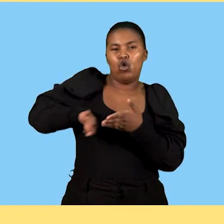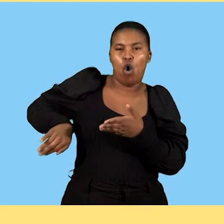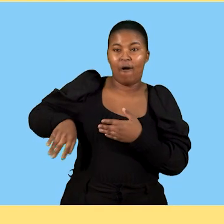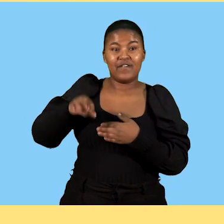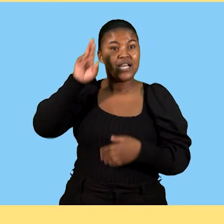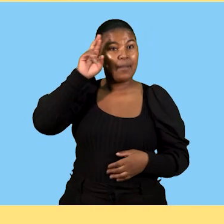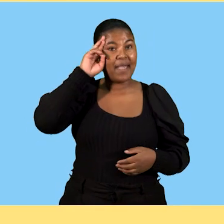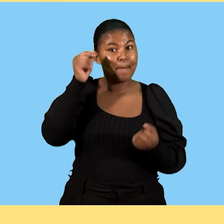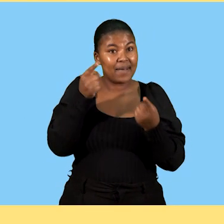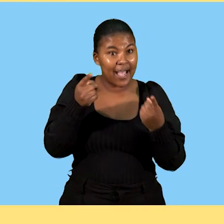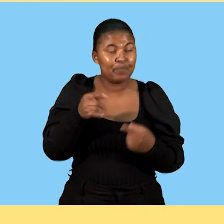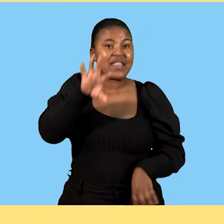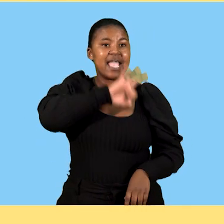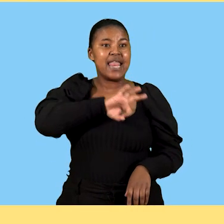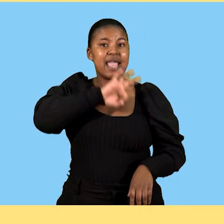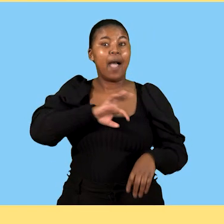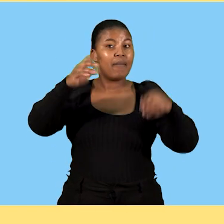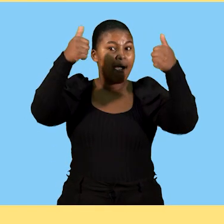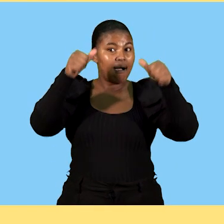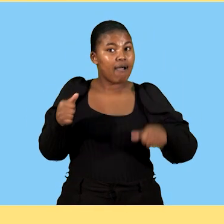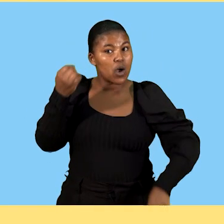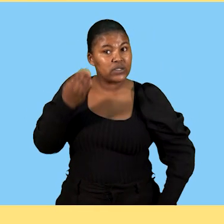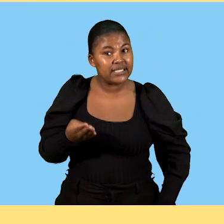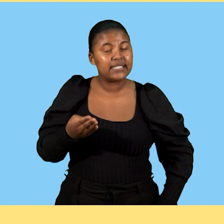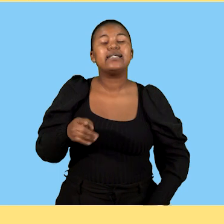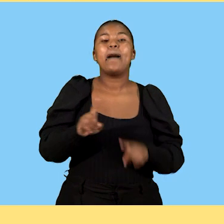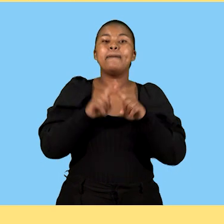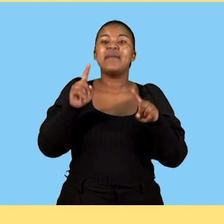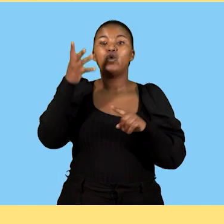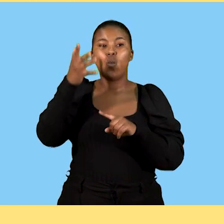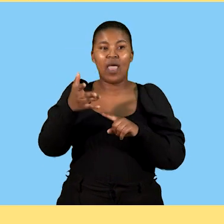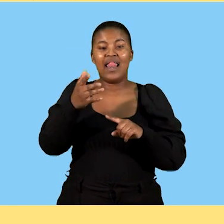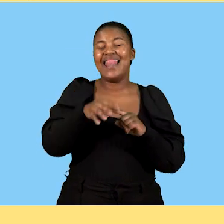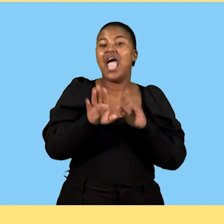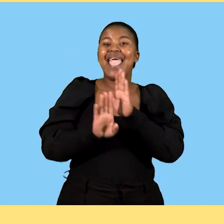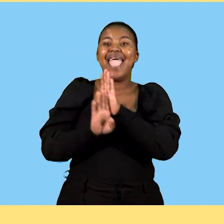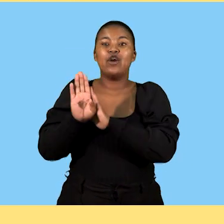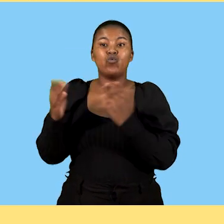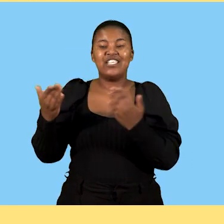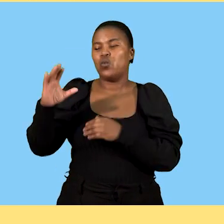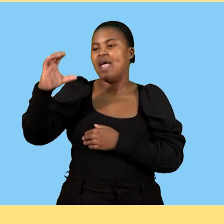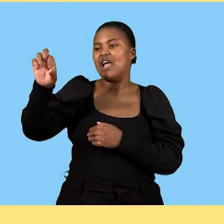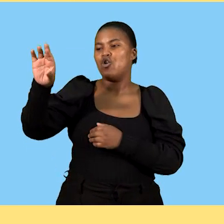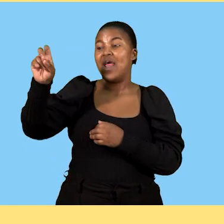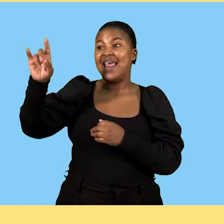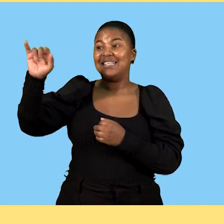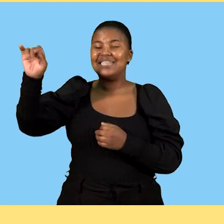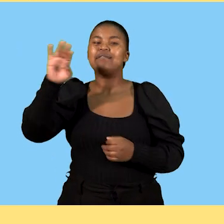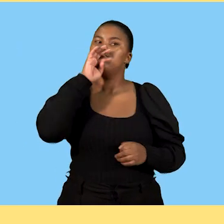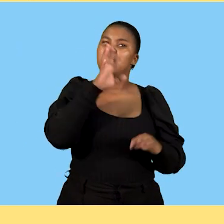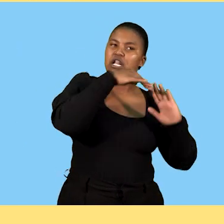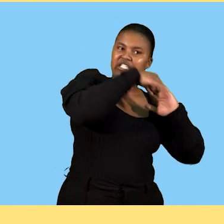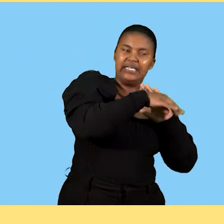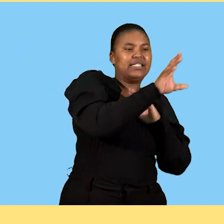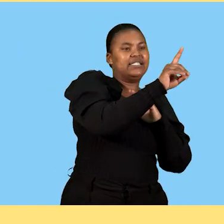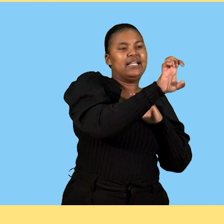account which increases on the credit side, but it will decrease on the debit side. So we'll come then we say